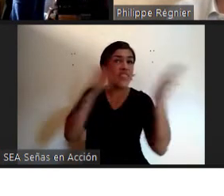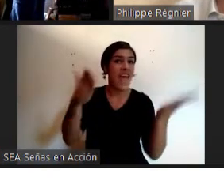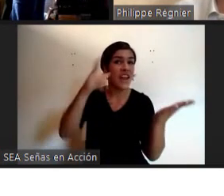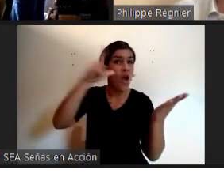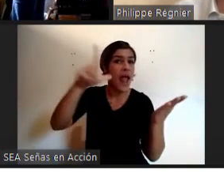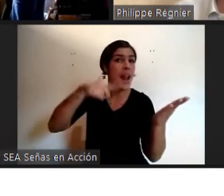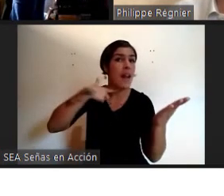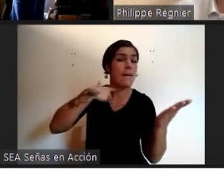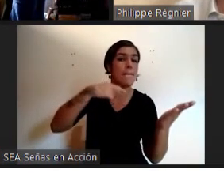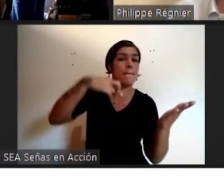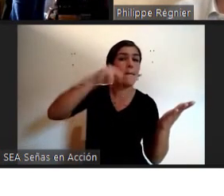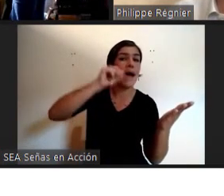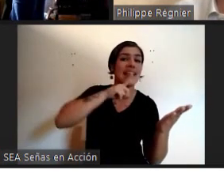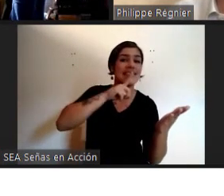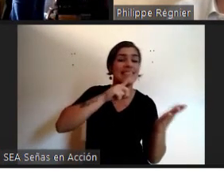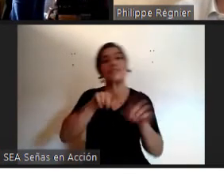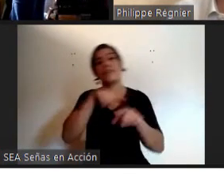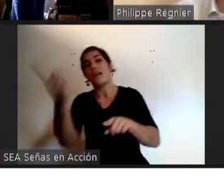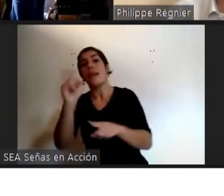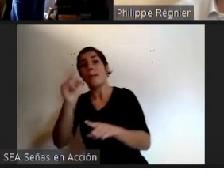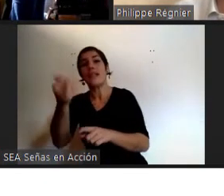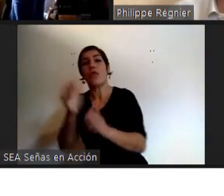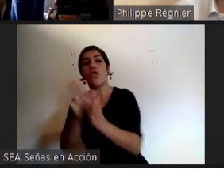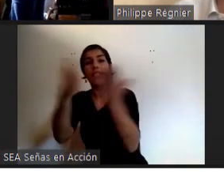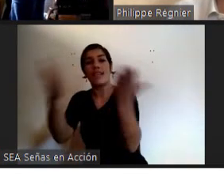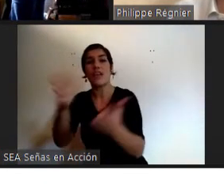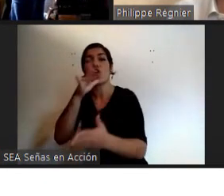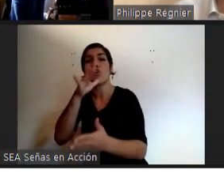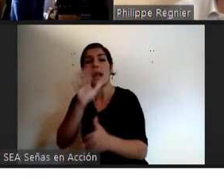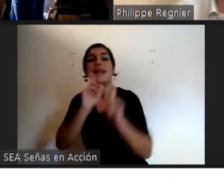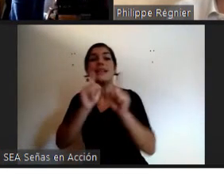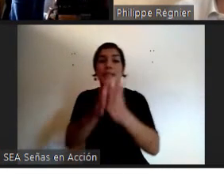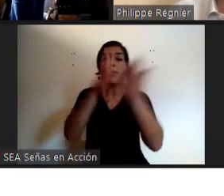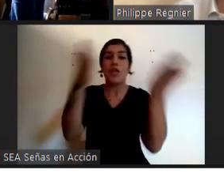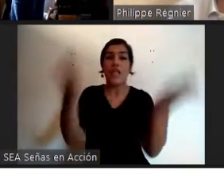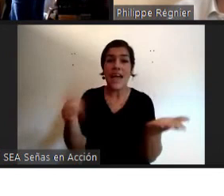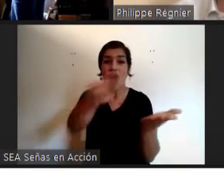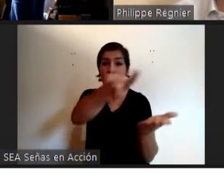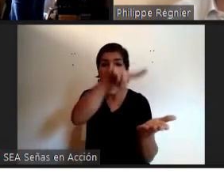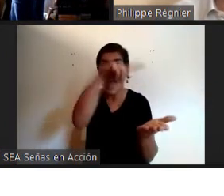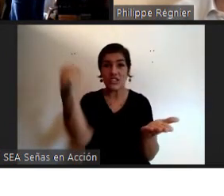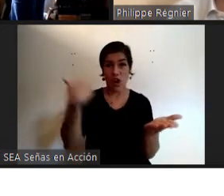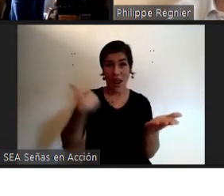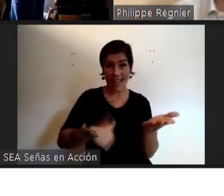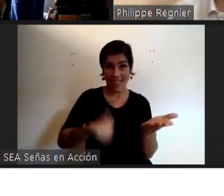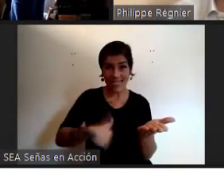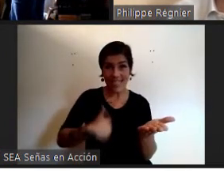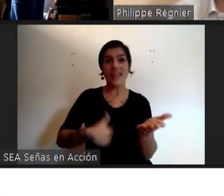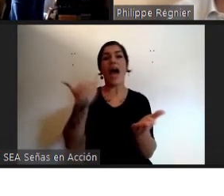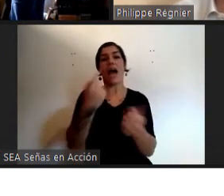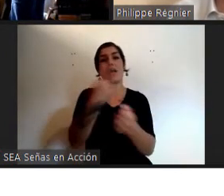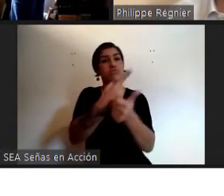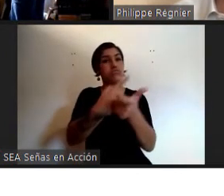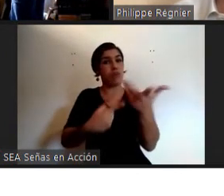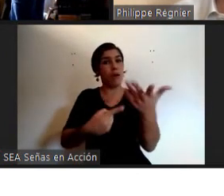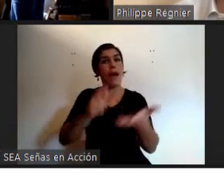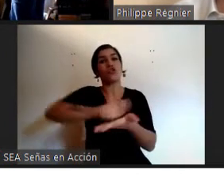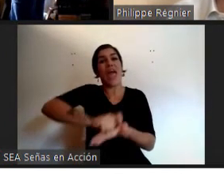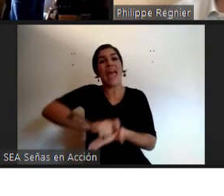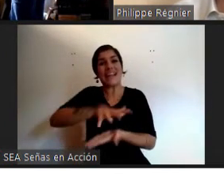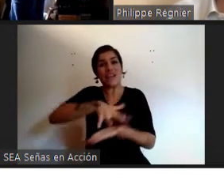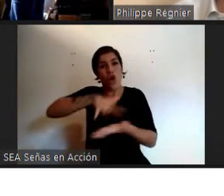Matilde Sanchez on Clarín Añeñe and Cruz on La Nación. They have shown